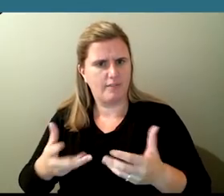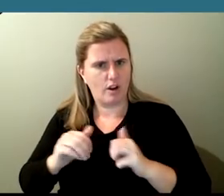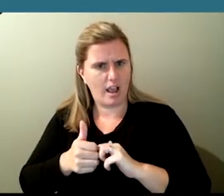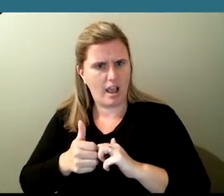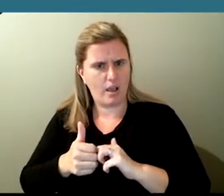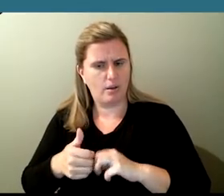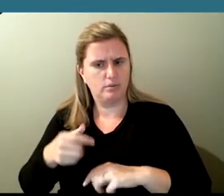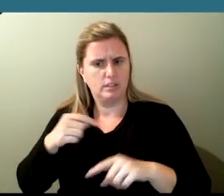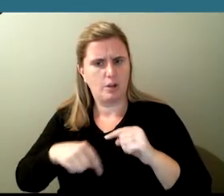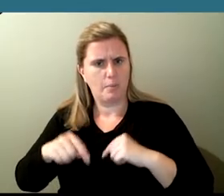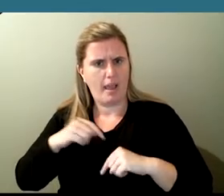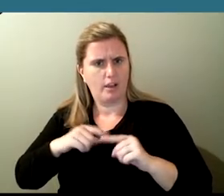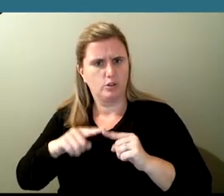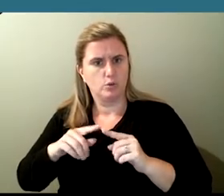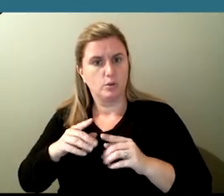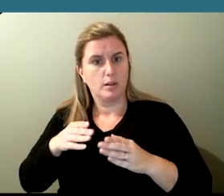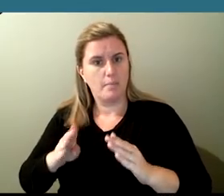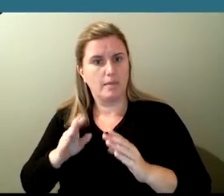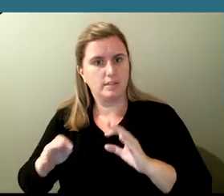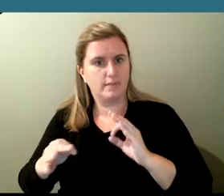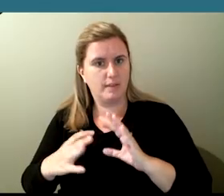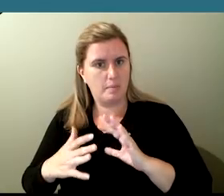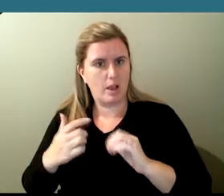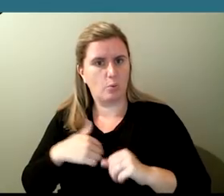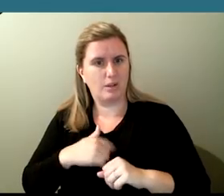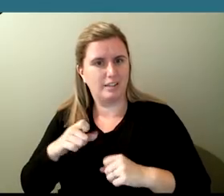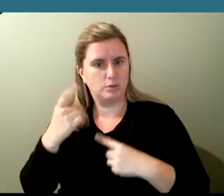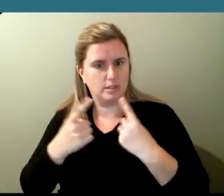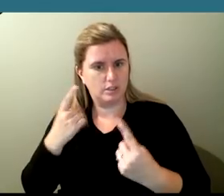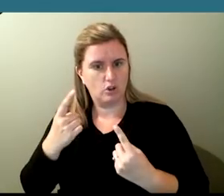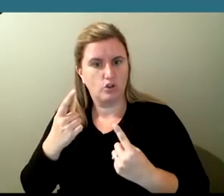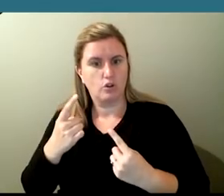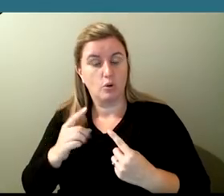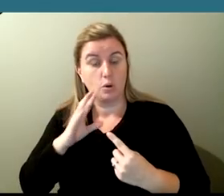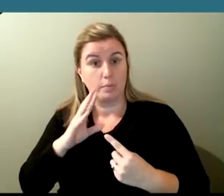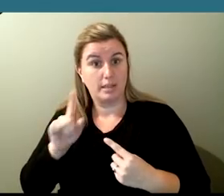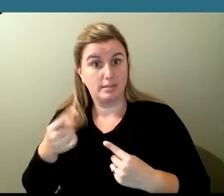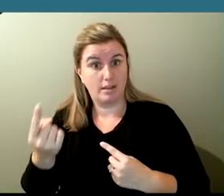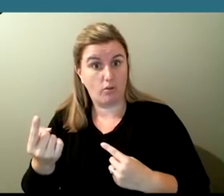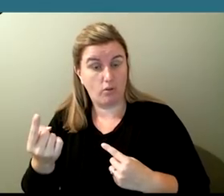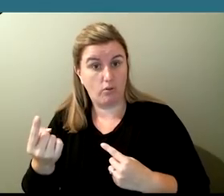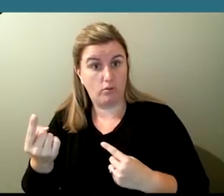you back a little bit to the methods of feedback that we needed to consider. Is it going to be a single